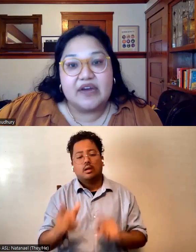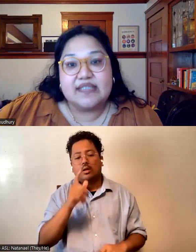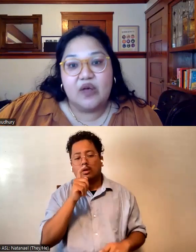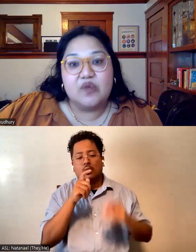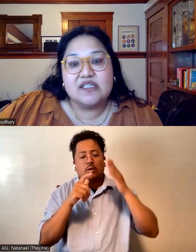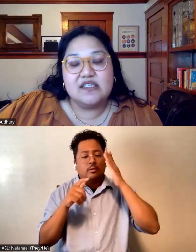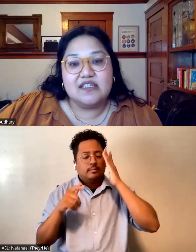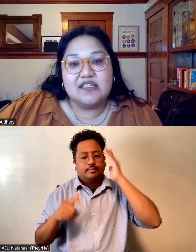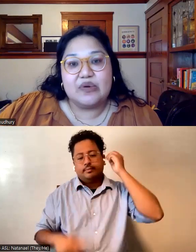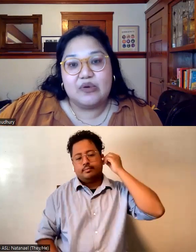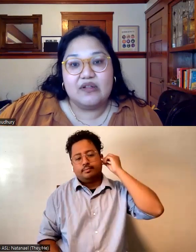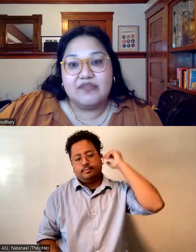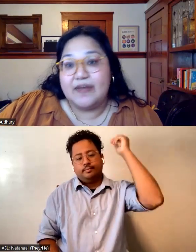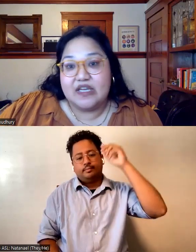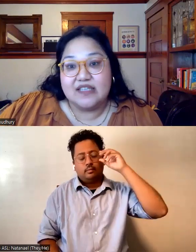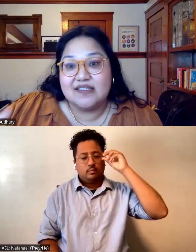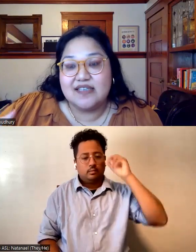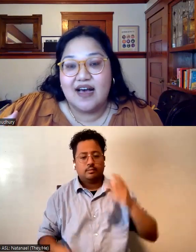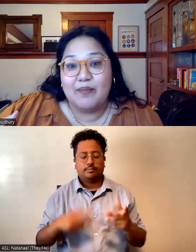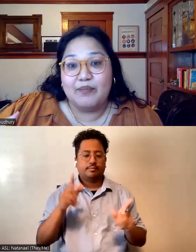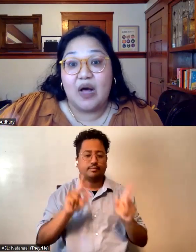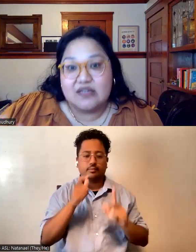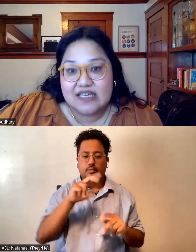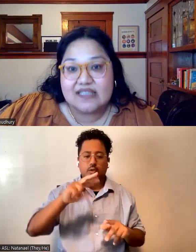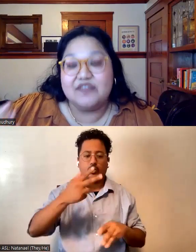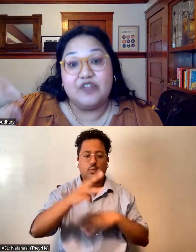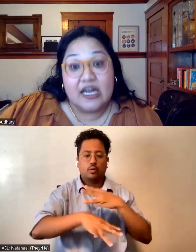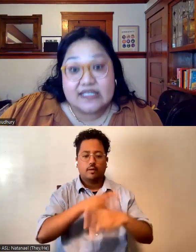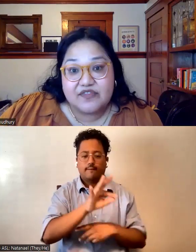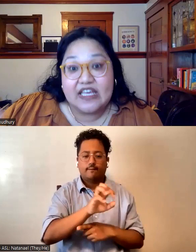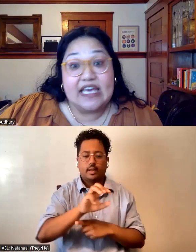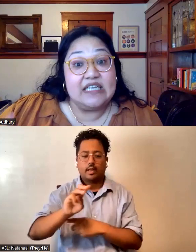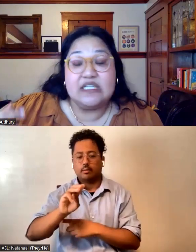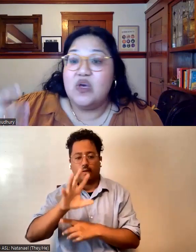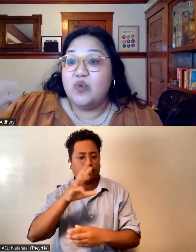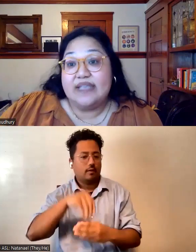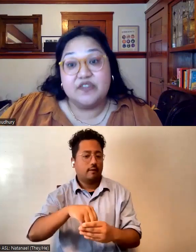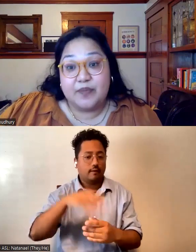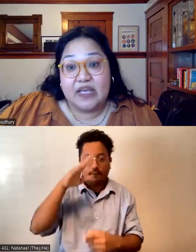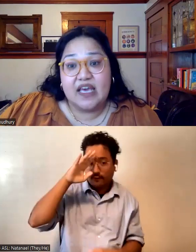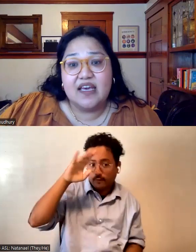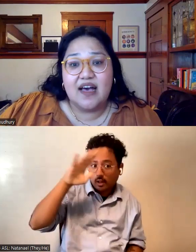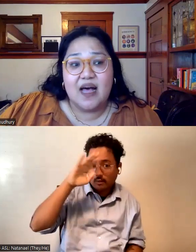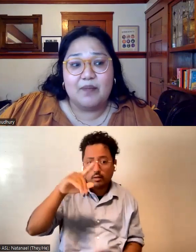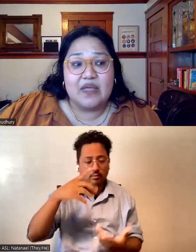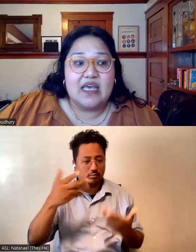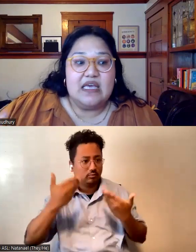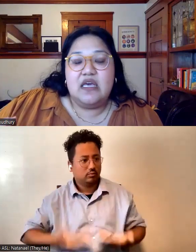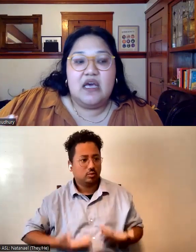situating ourselves in third world feminist politics and philosophy and ways of being,